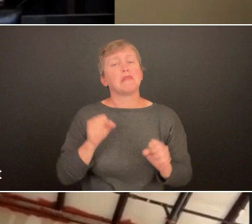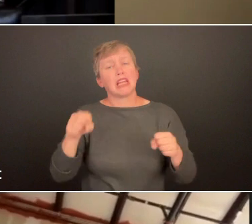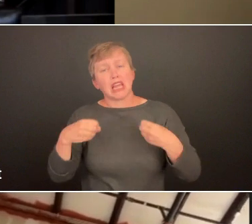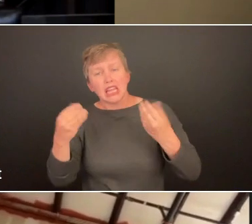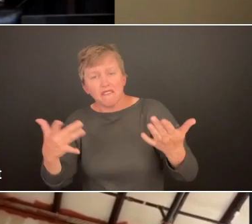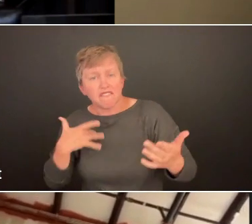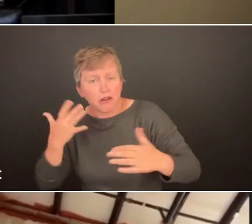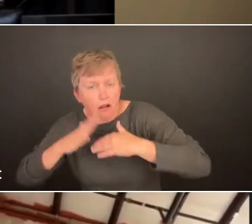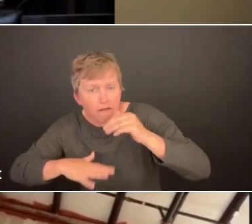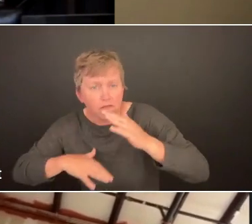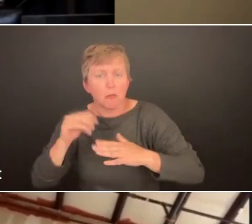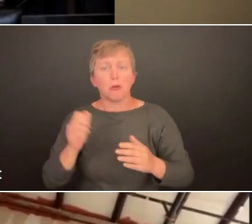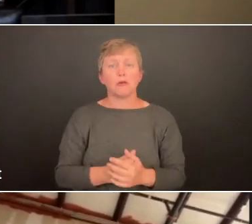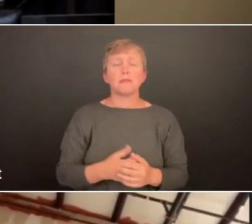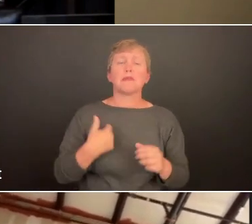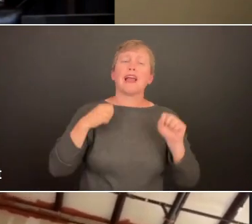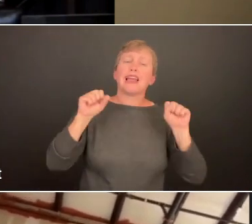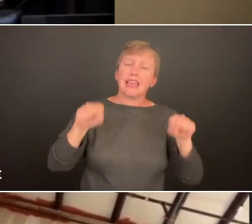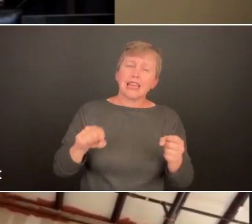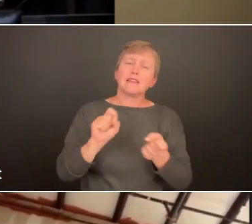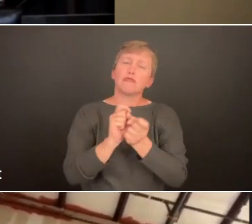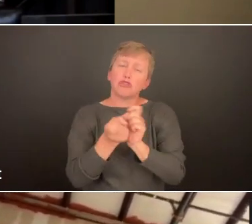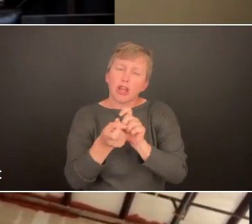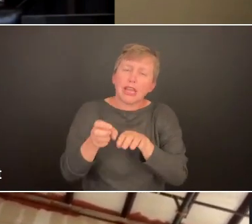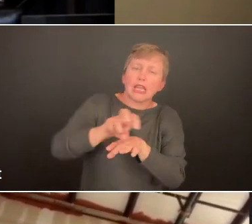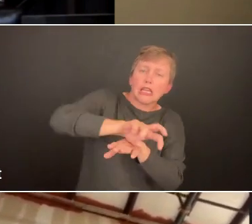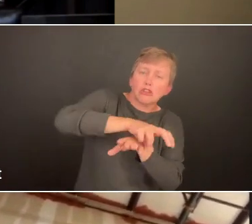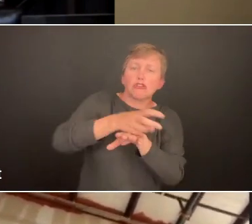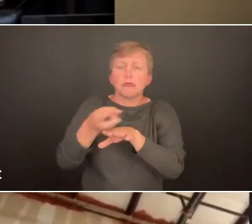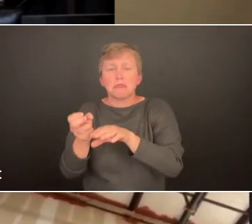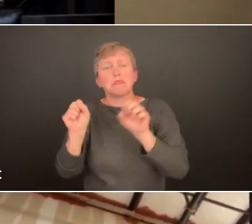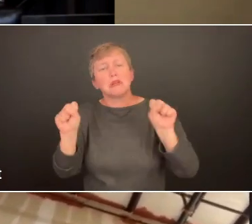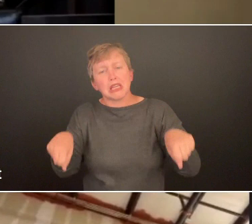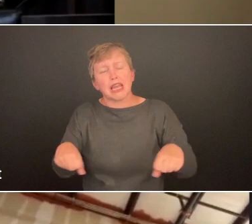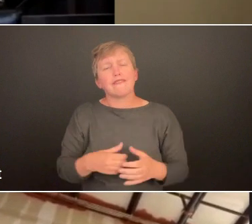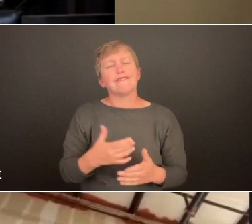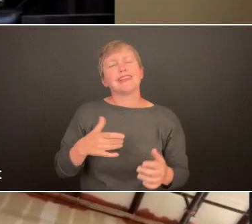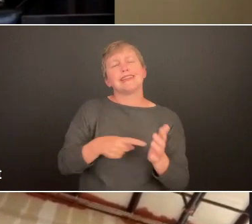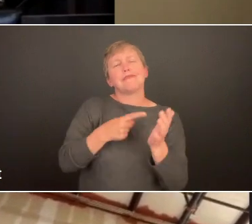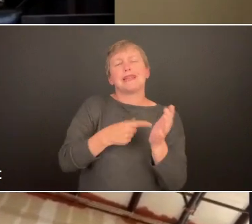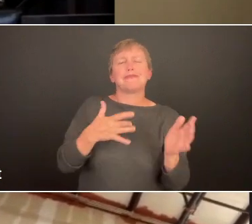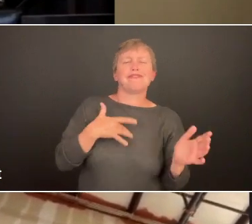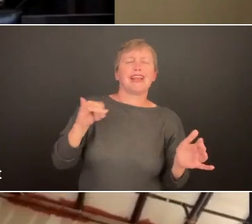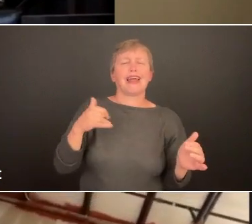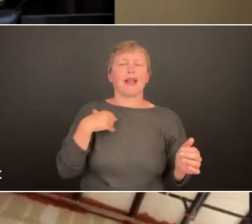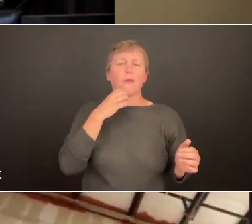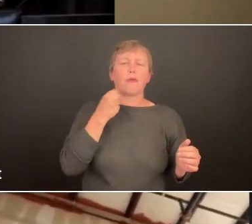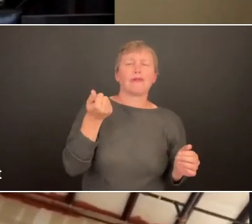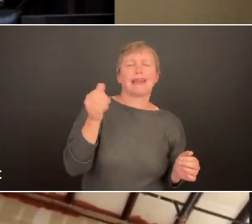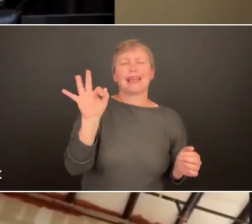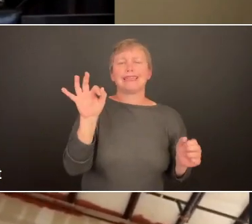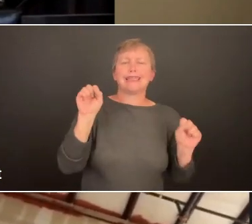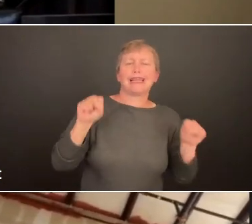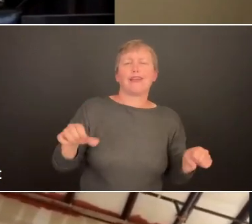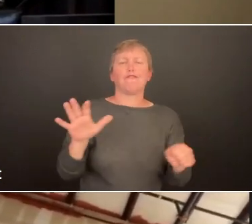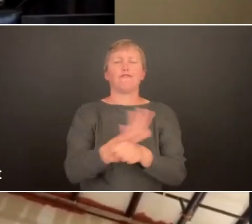my partner with safety and comfort at the same time. And then get in one position, switch to